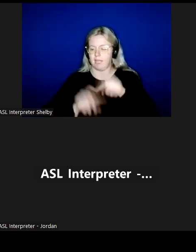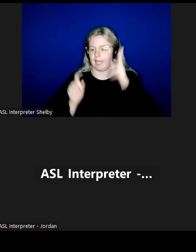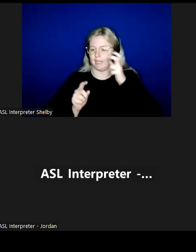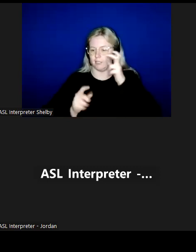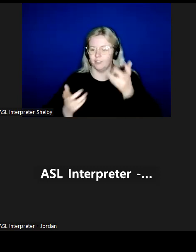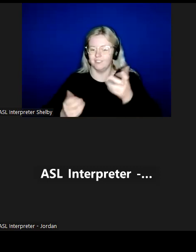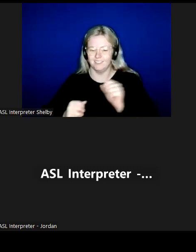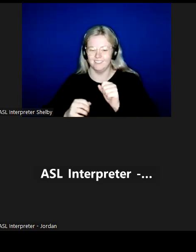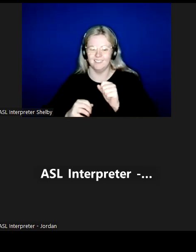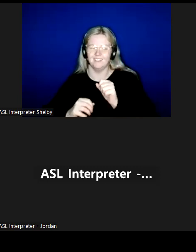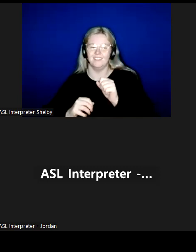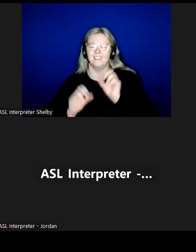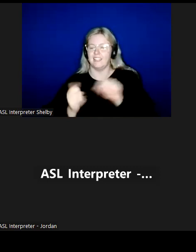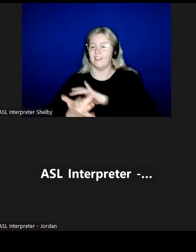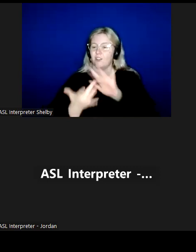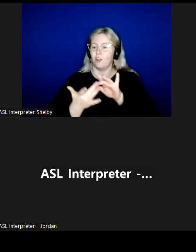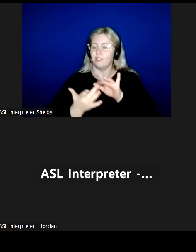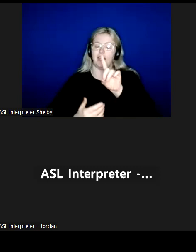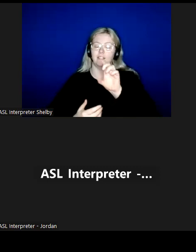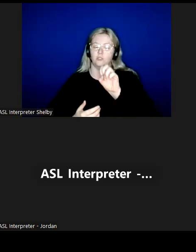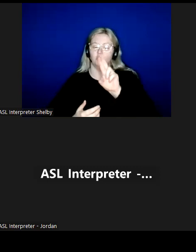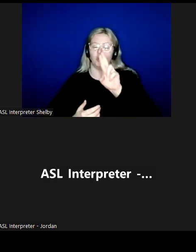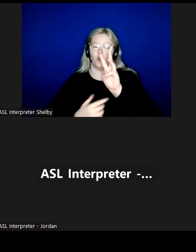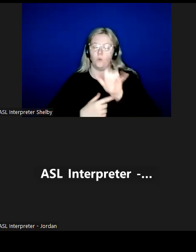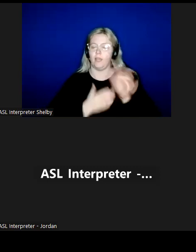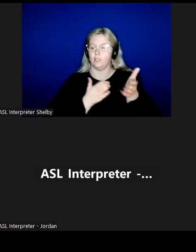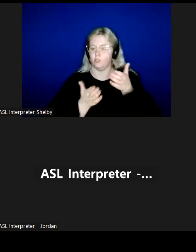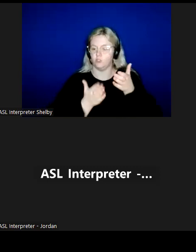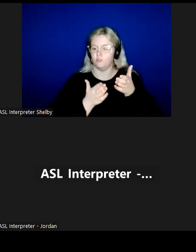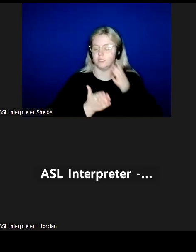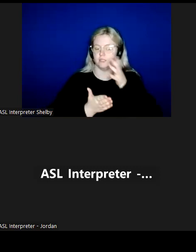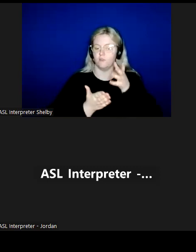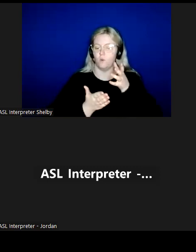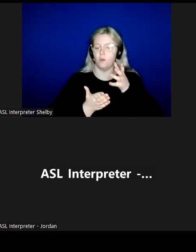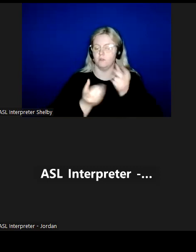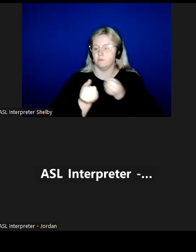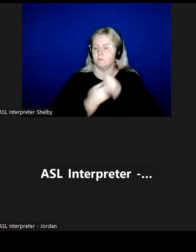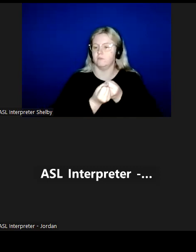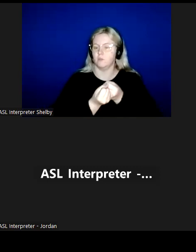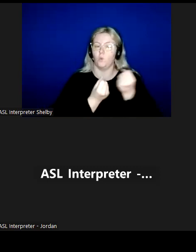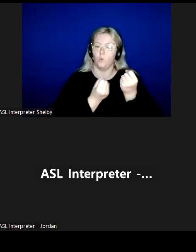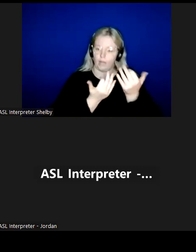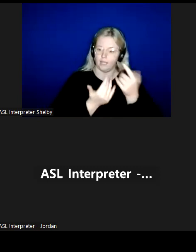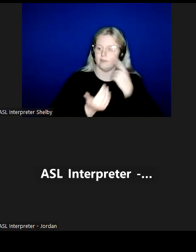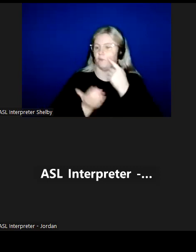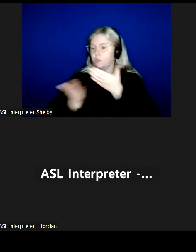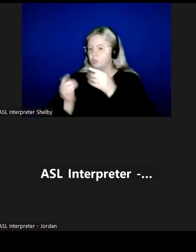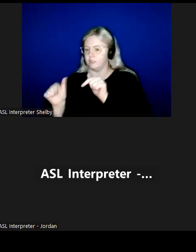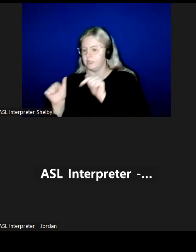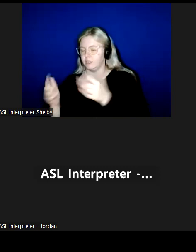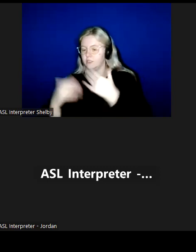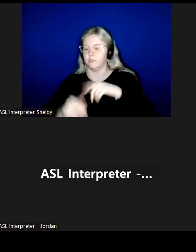specialized service. We also offer support groups. So in the Eastern Zone,